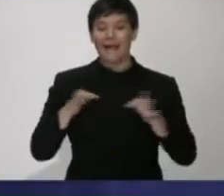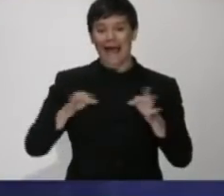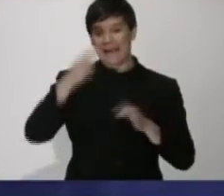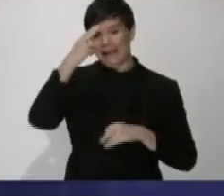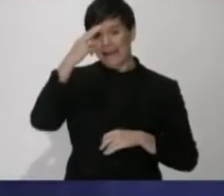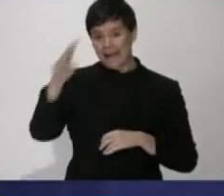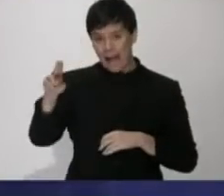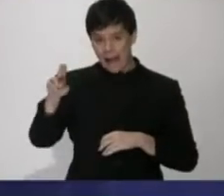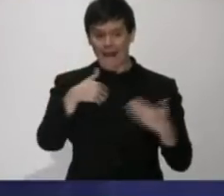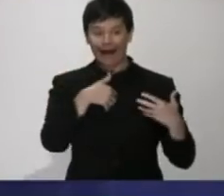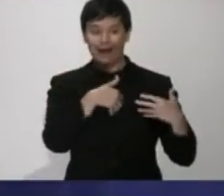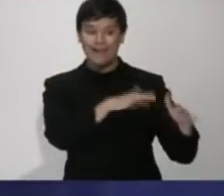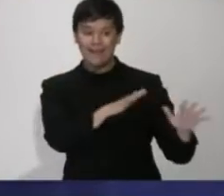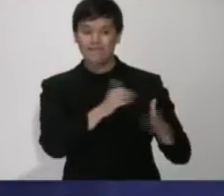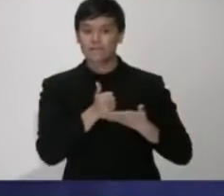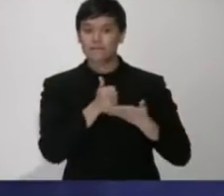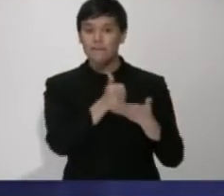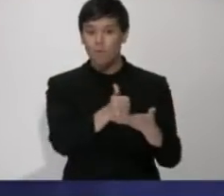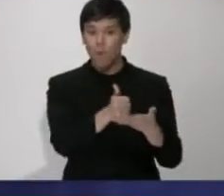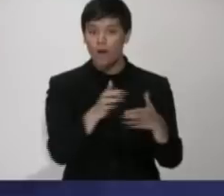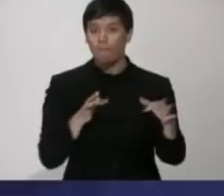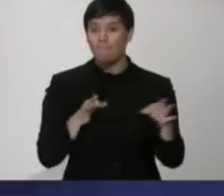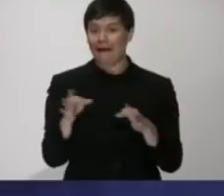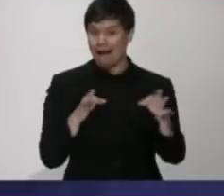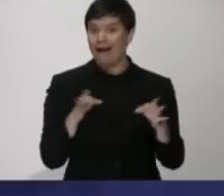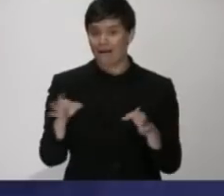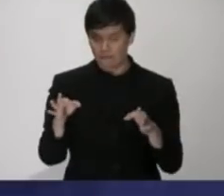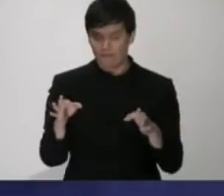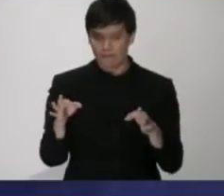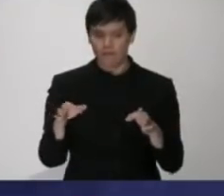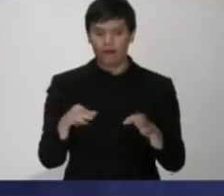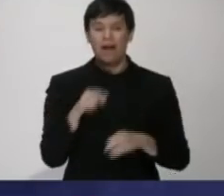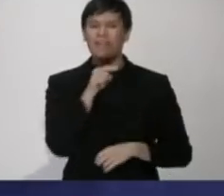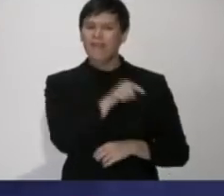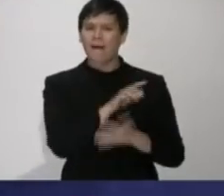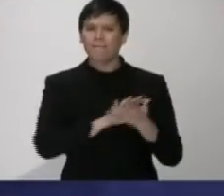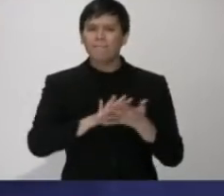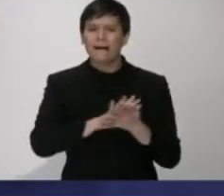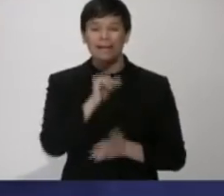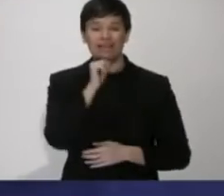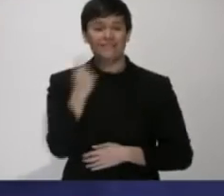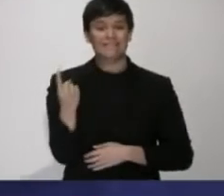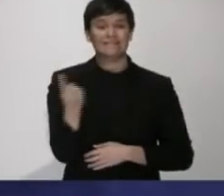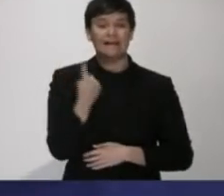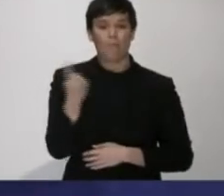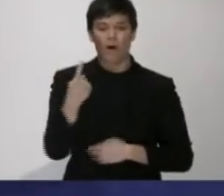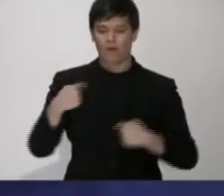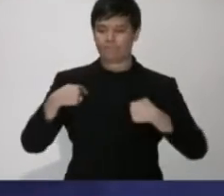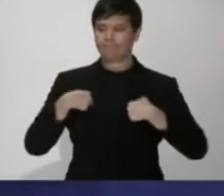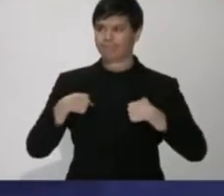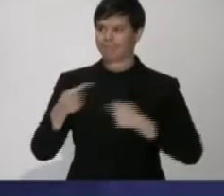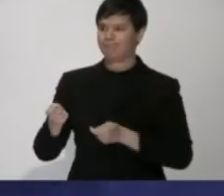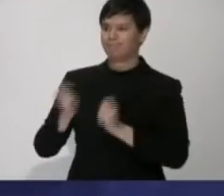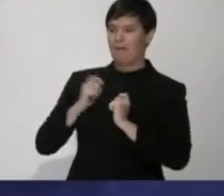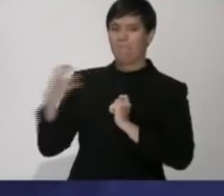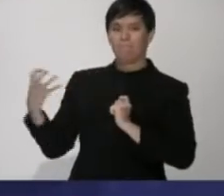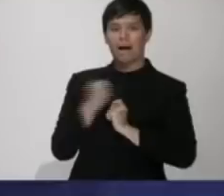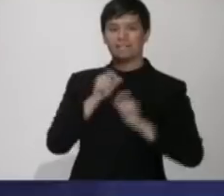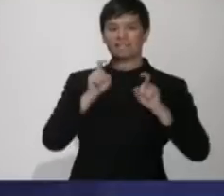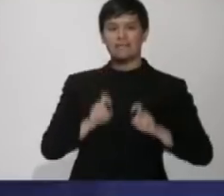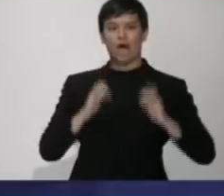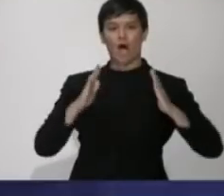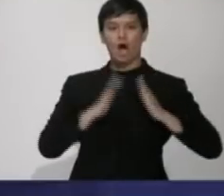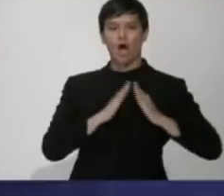scheme financially supports people who have to self-isolate and cannot work from home. The 30% revenue drop test and